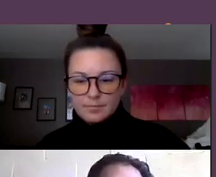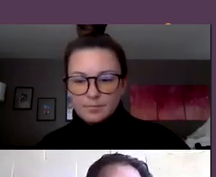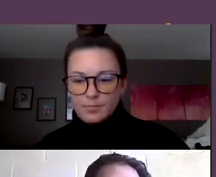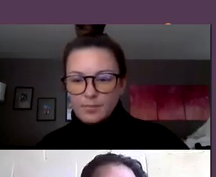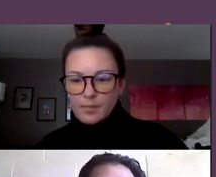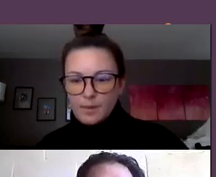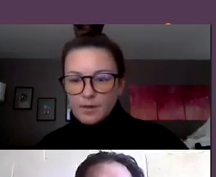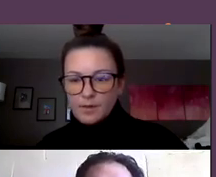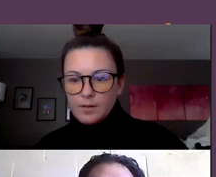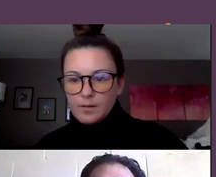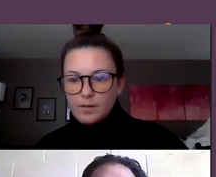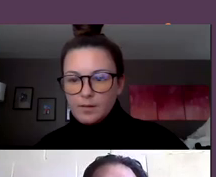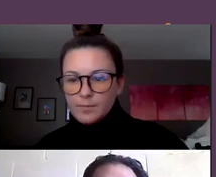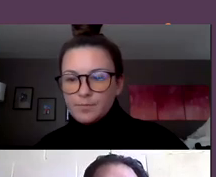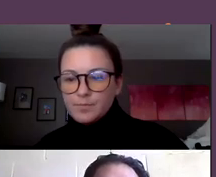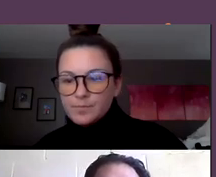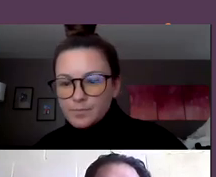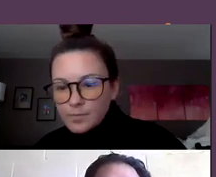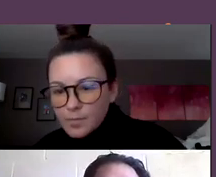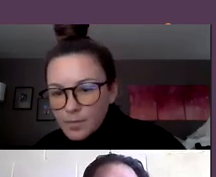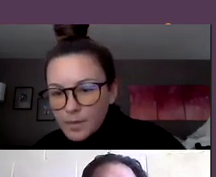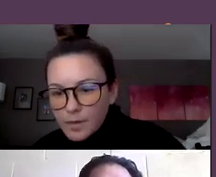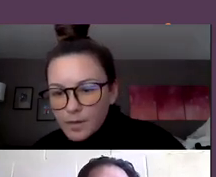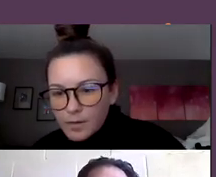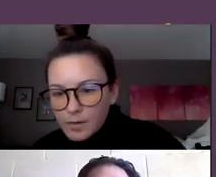Thank you for the great introduction and thank you for